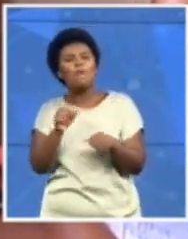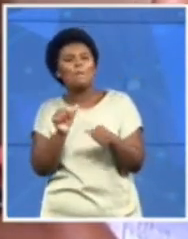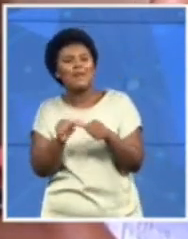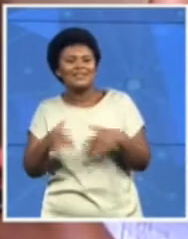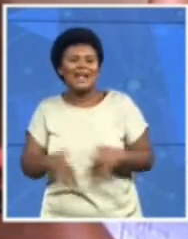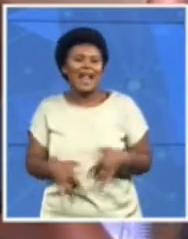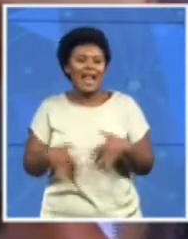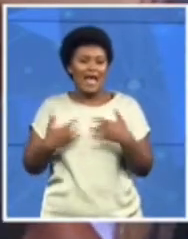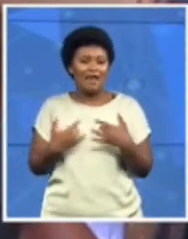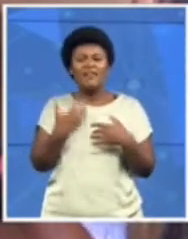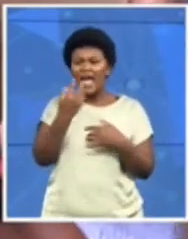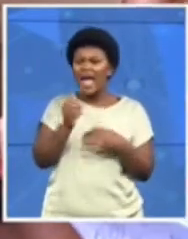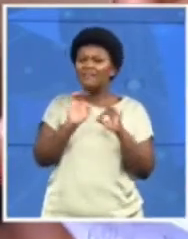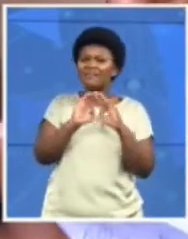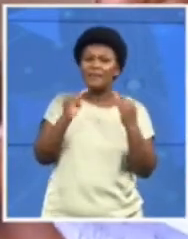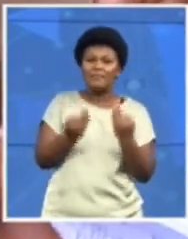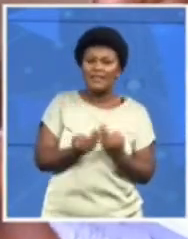like ourselves. So he's unemployed.